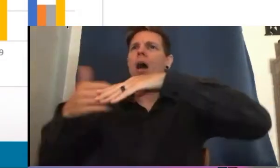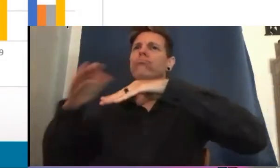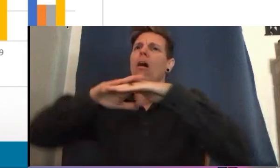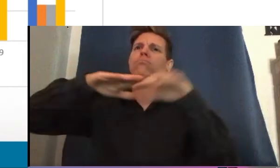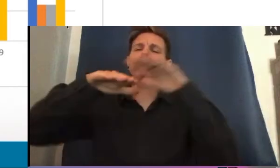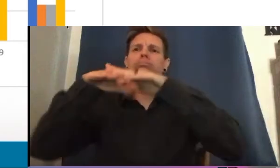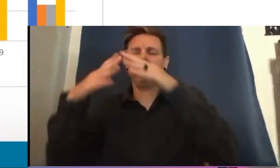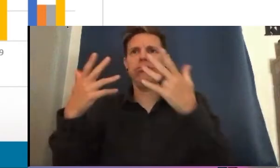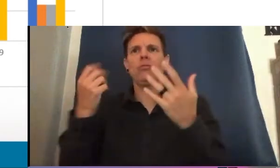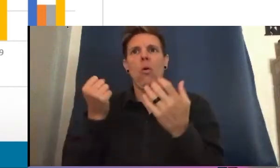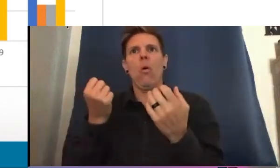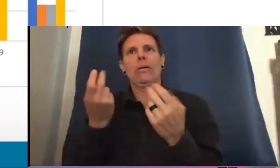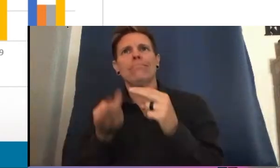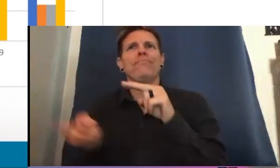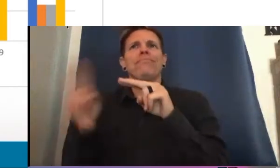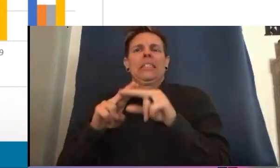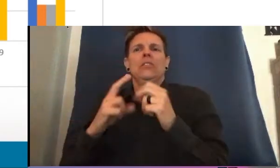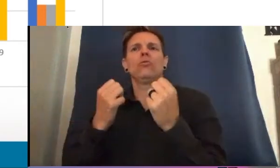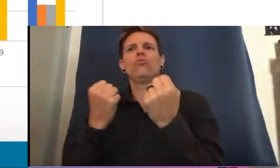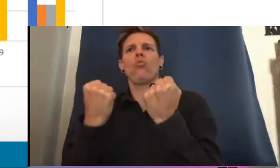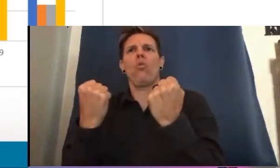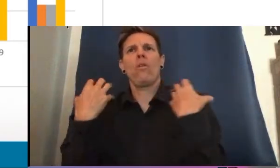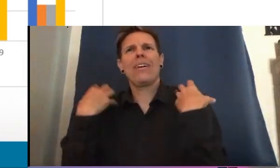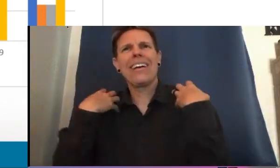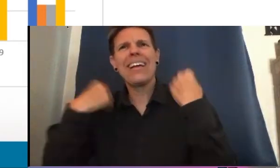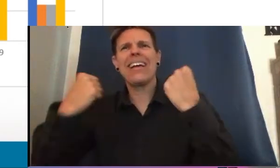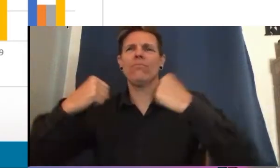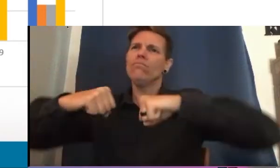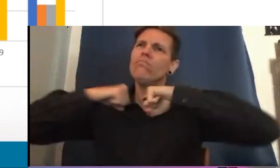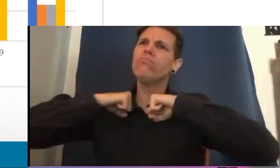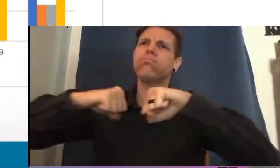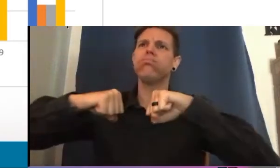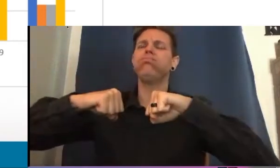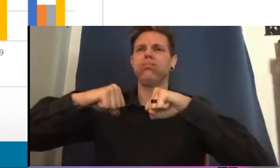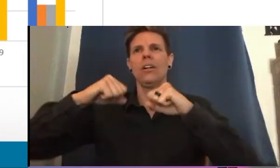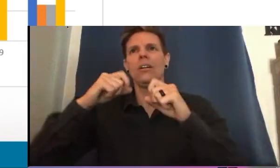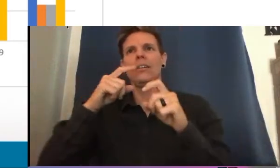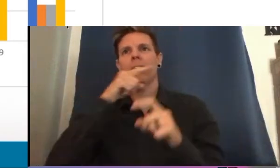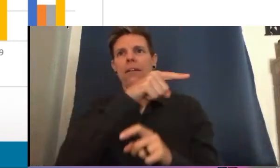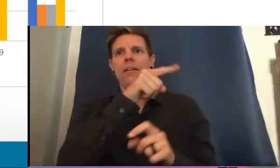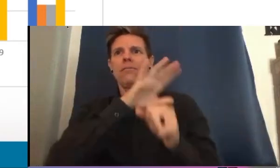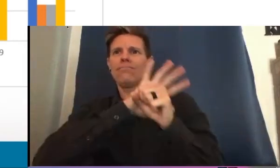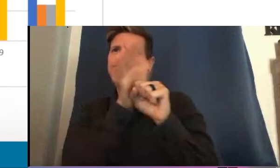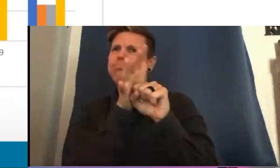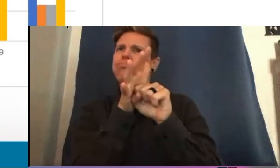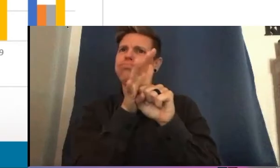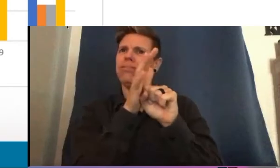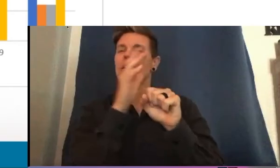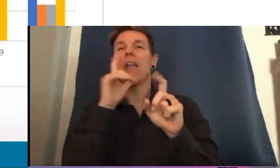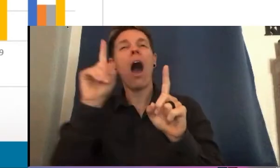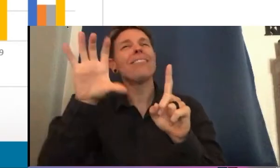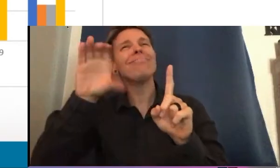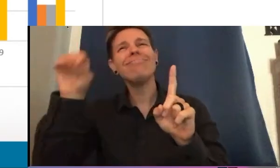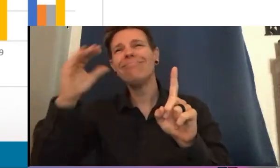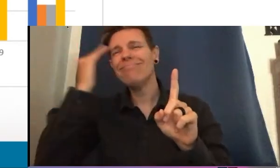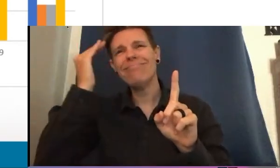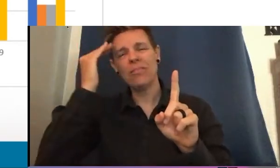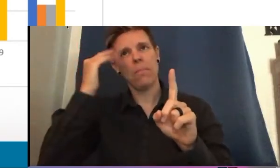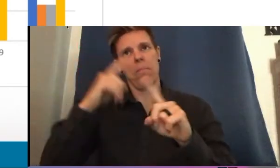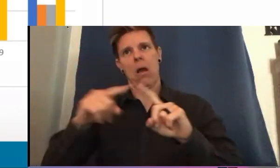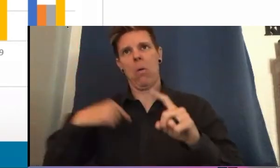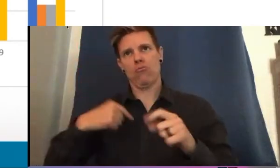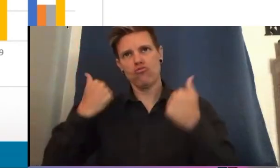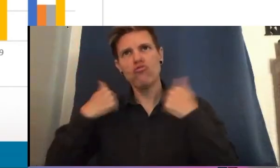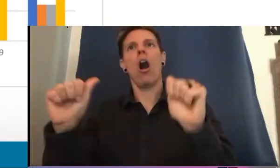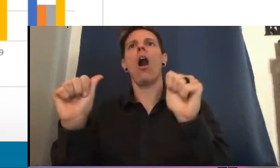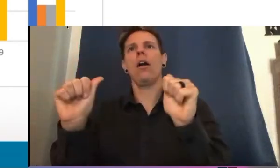health protection against COVID vaccine. There's not 100% prevention. However, this is